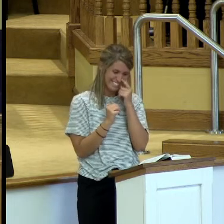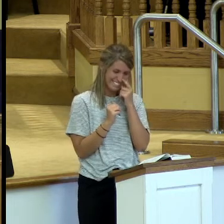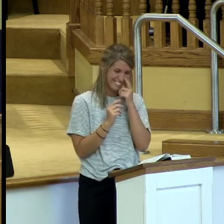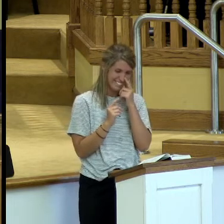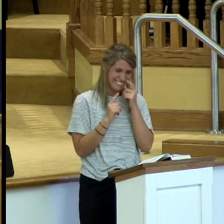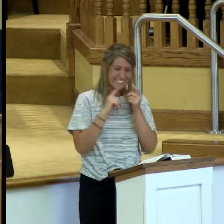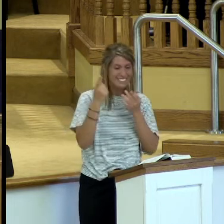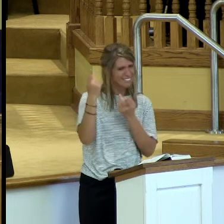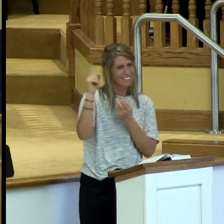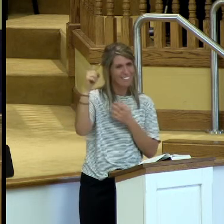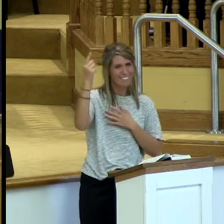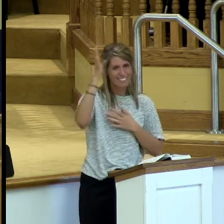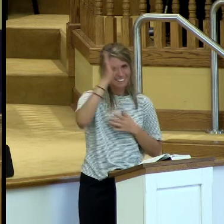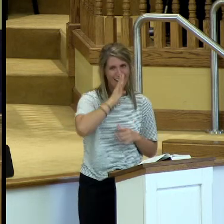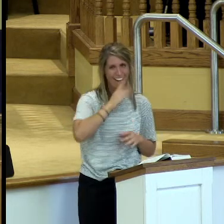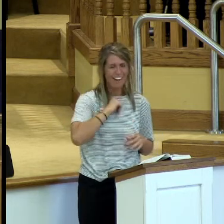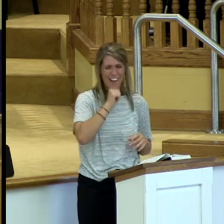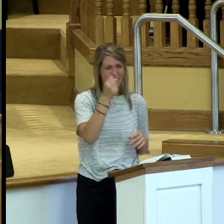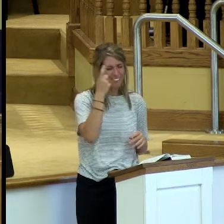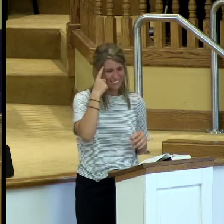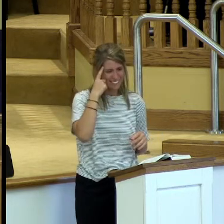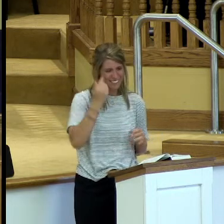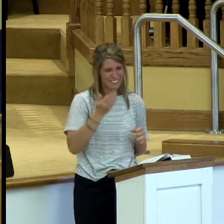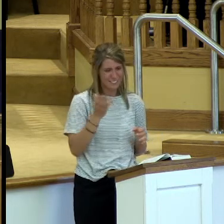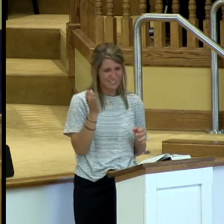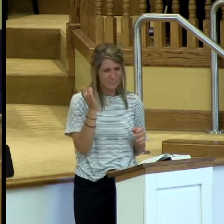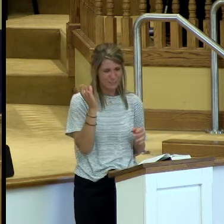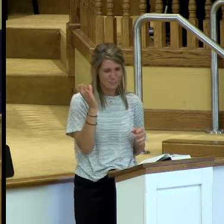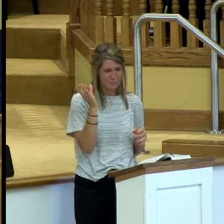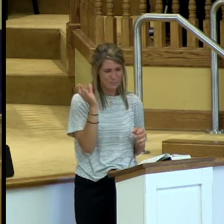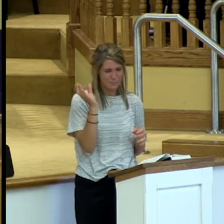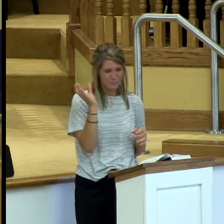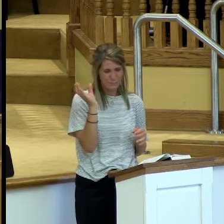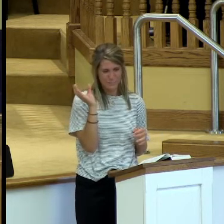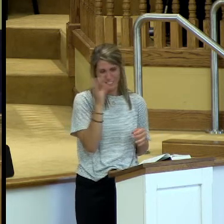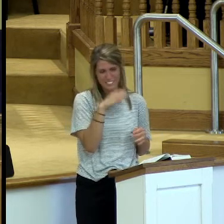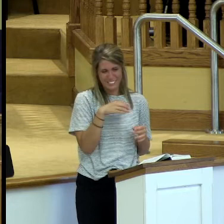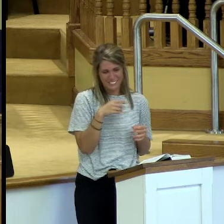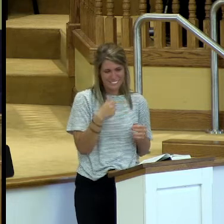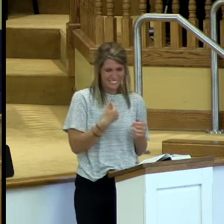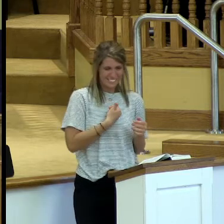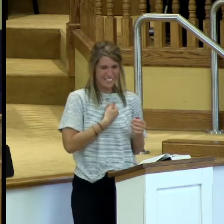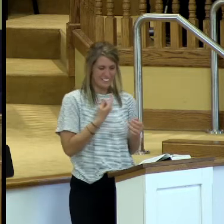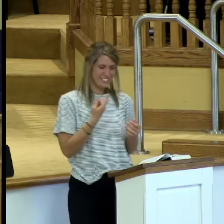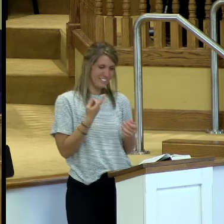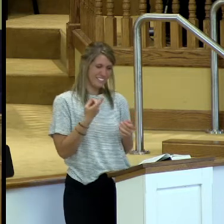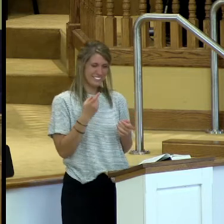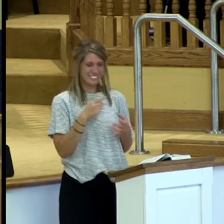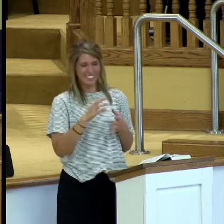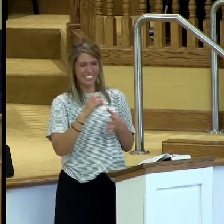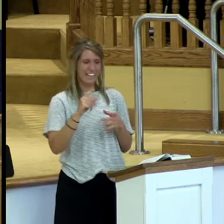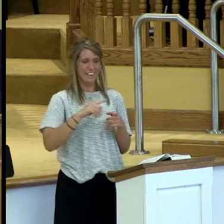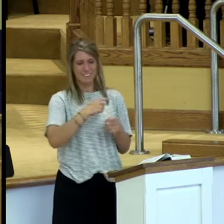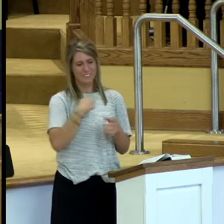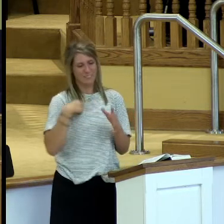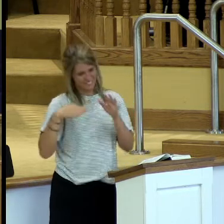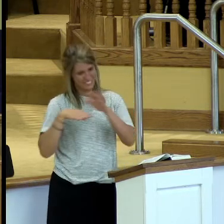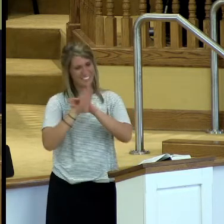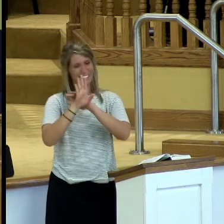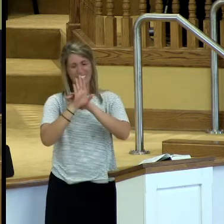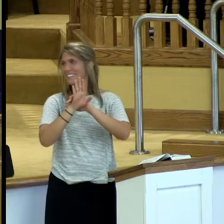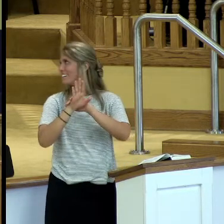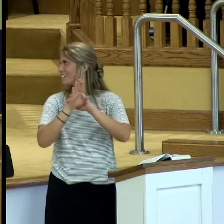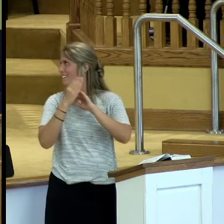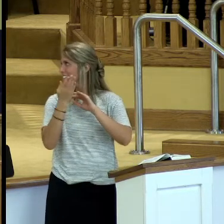It's God. I don't think there's like weird self-checkouts up there, right? Like, I think we're up there,